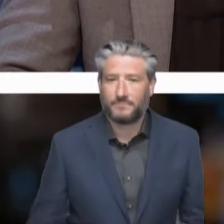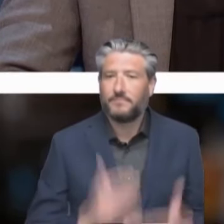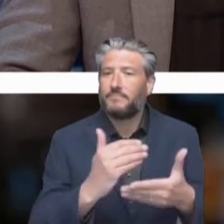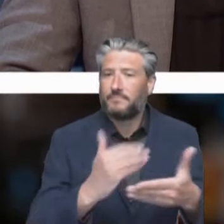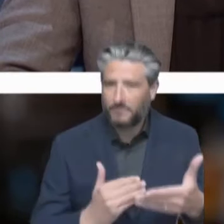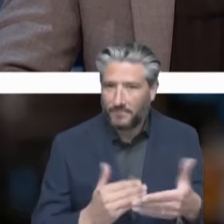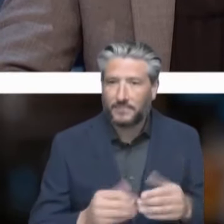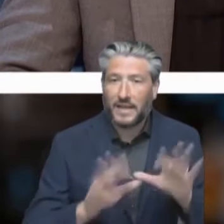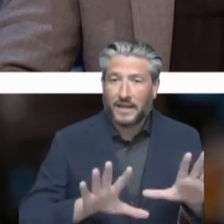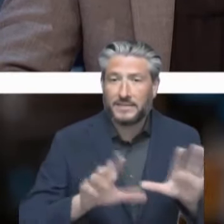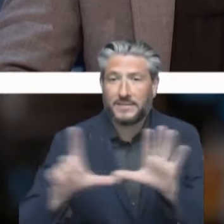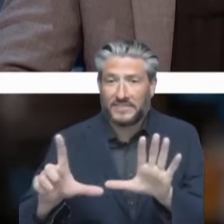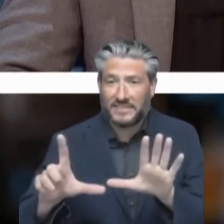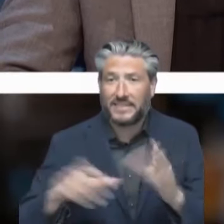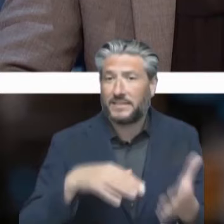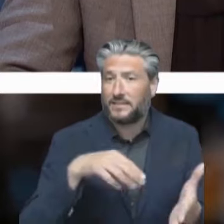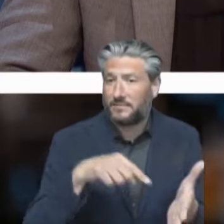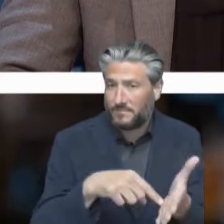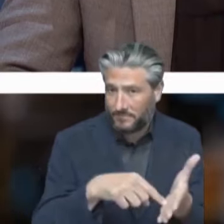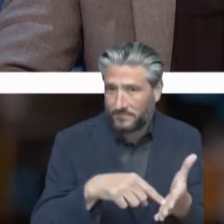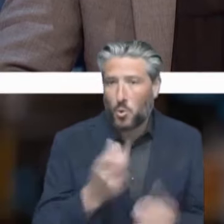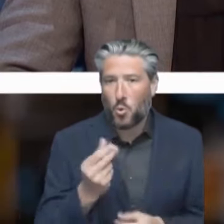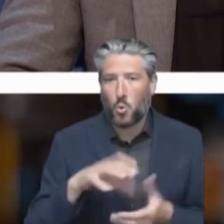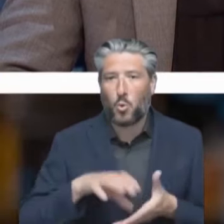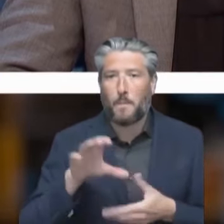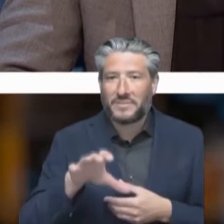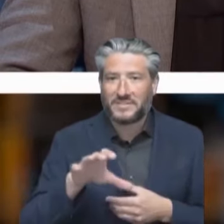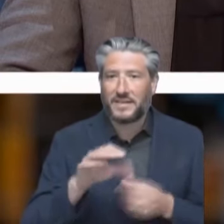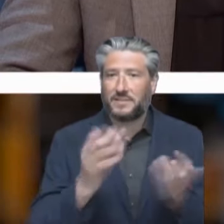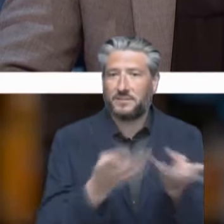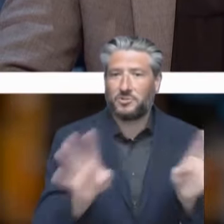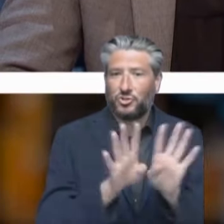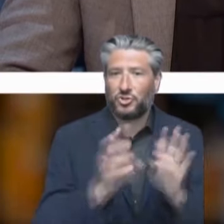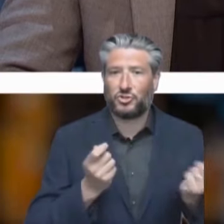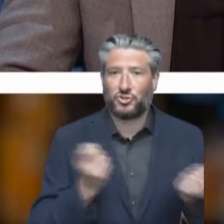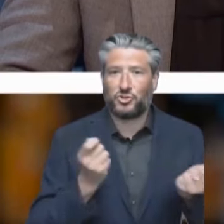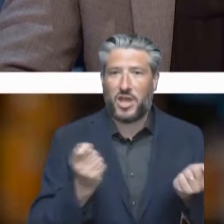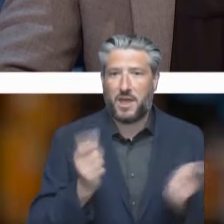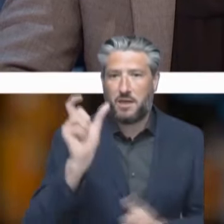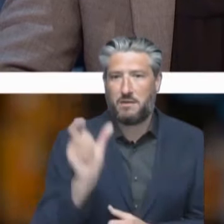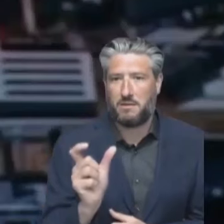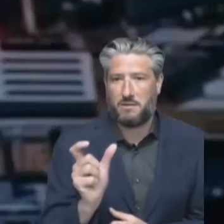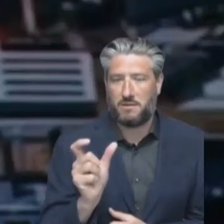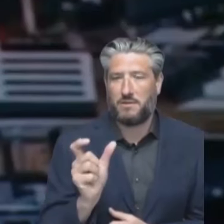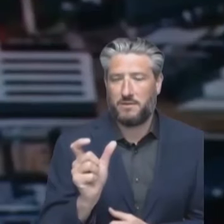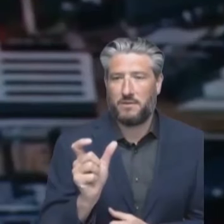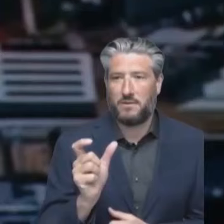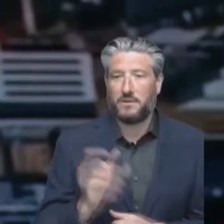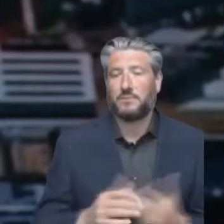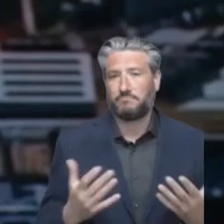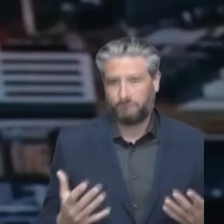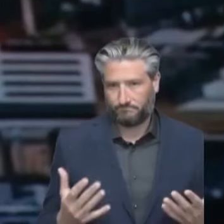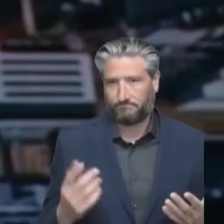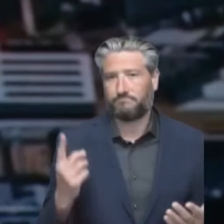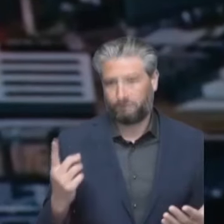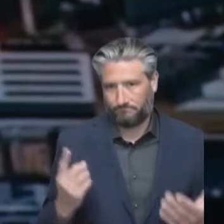is to approve the compensation policy for the chairman of the board of directors for the year 2021. The resolution received 91.62% of favorable